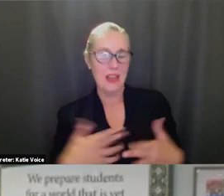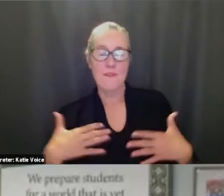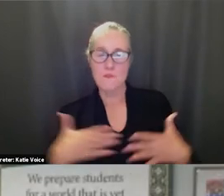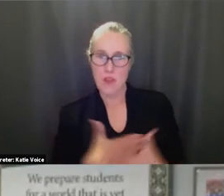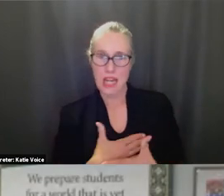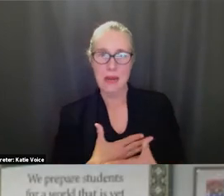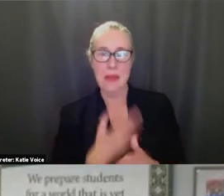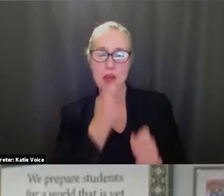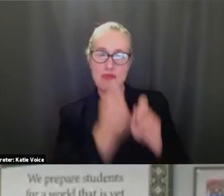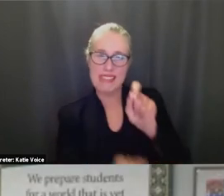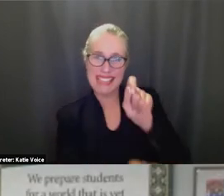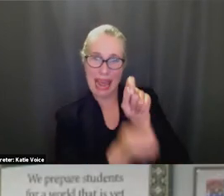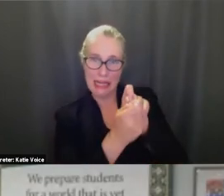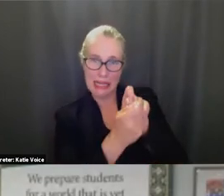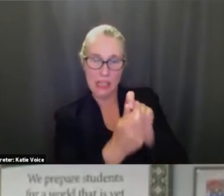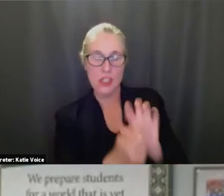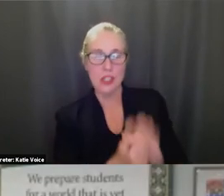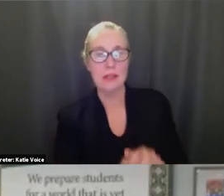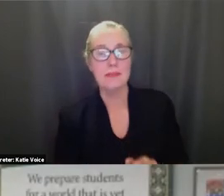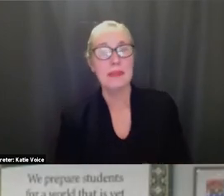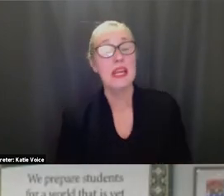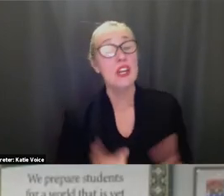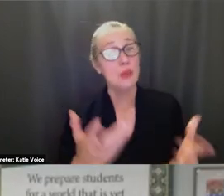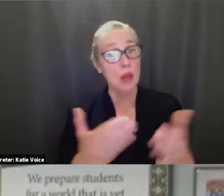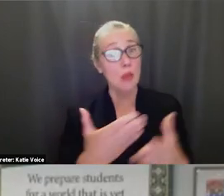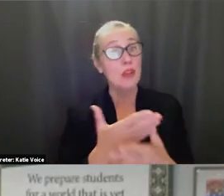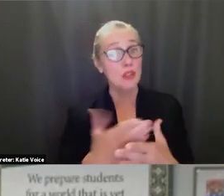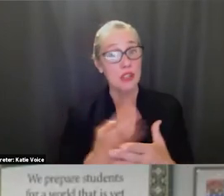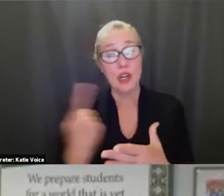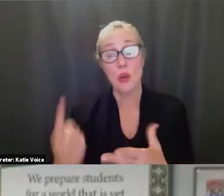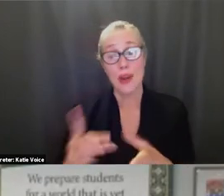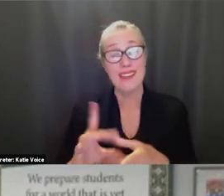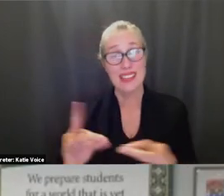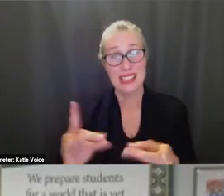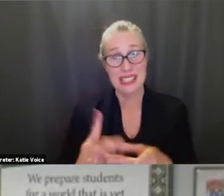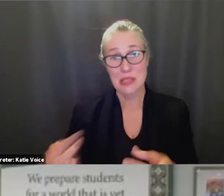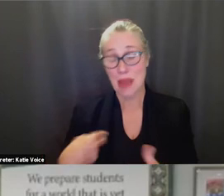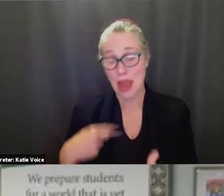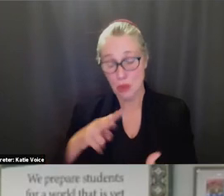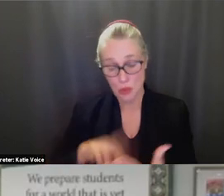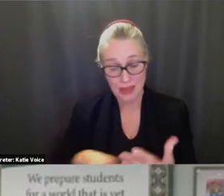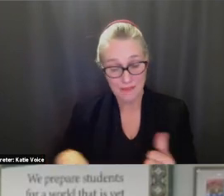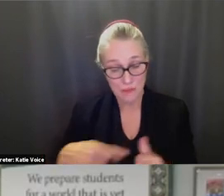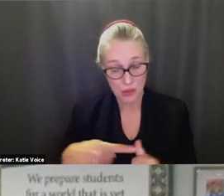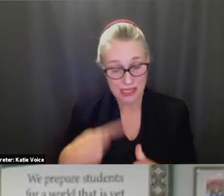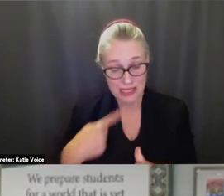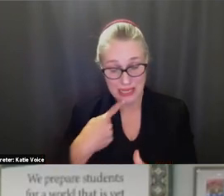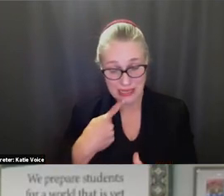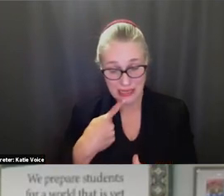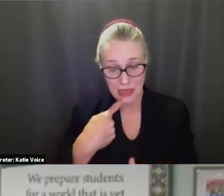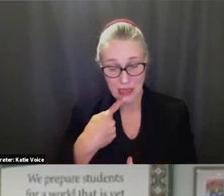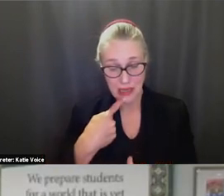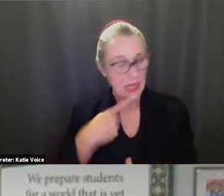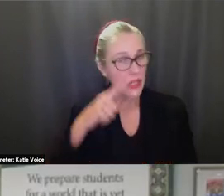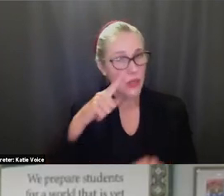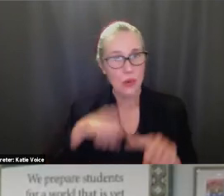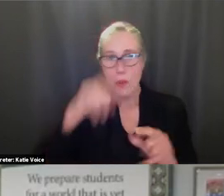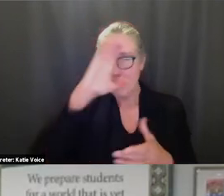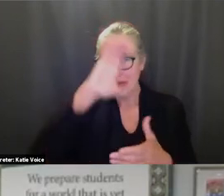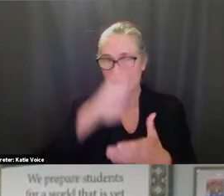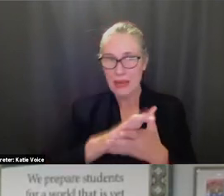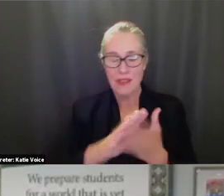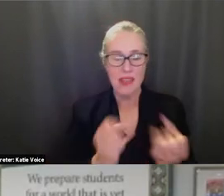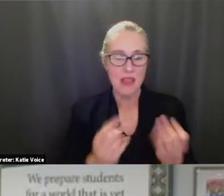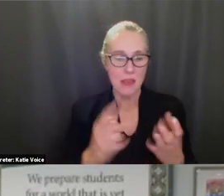so i would like to share some of these anonymous testimonies with you first one is it's almost unbelievable the number of